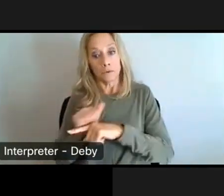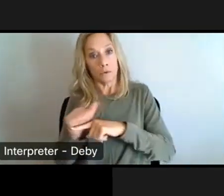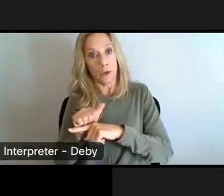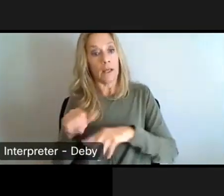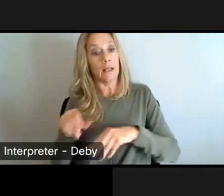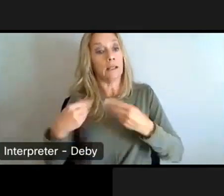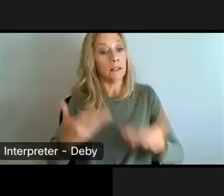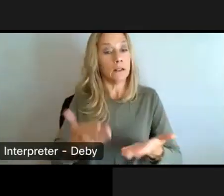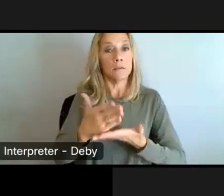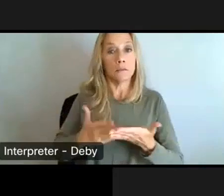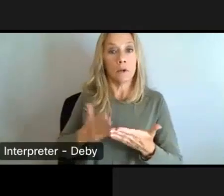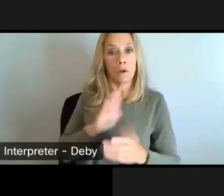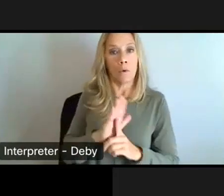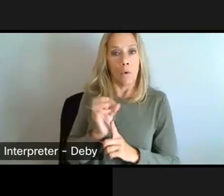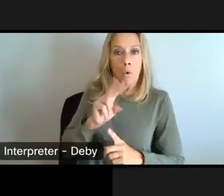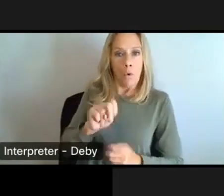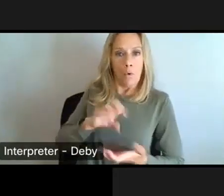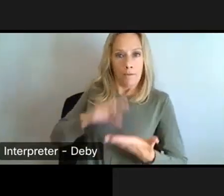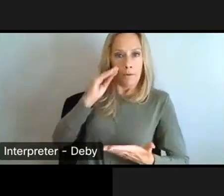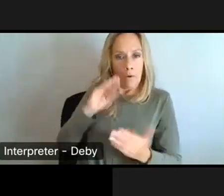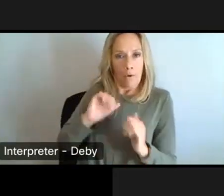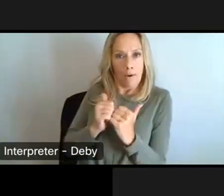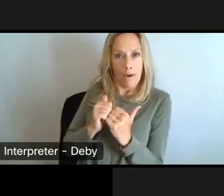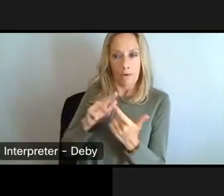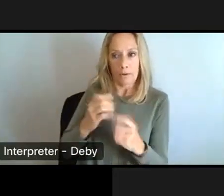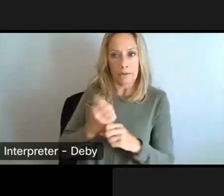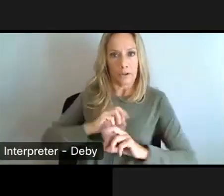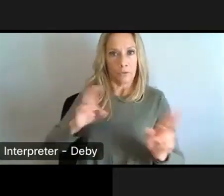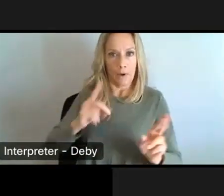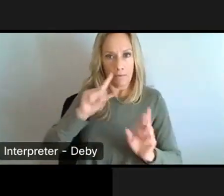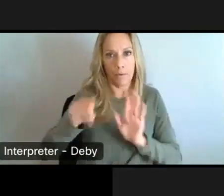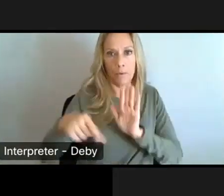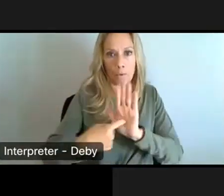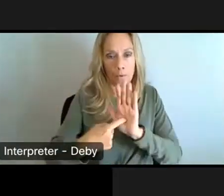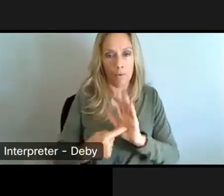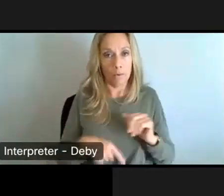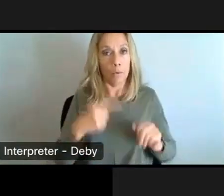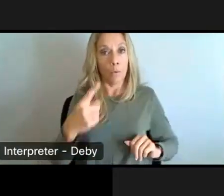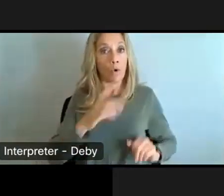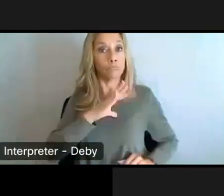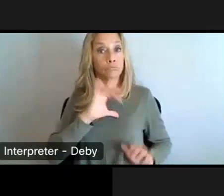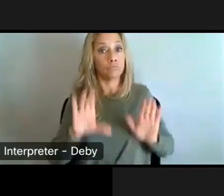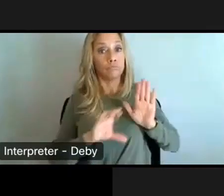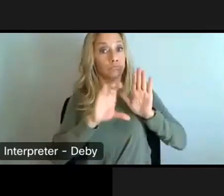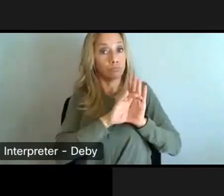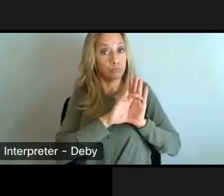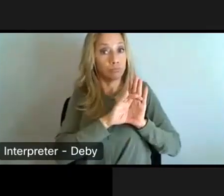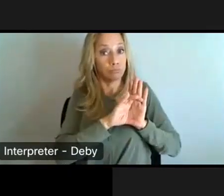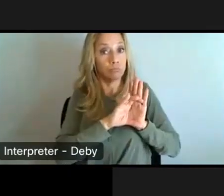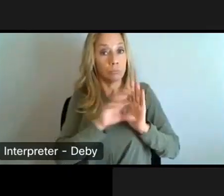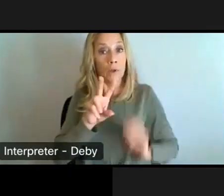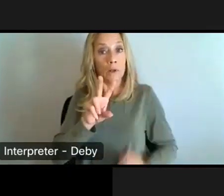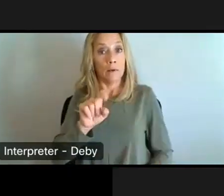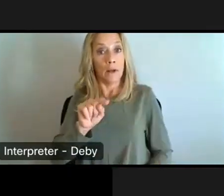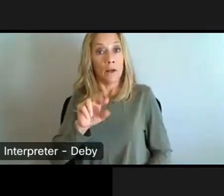but there's a lot of training that you have to do on your own to get yourself ready for that. So one of the great characteristics I say that veterans